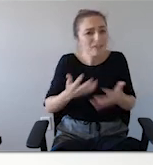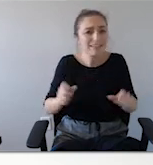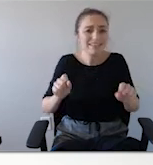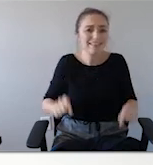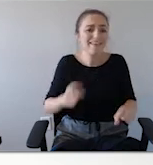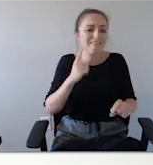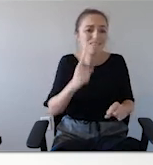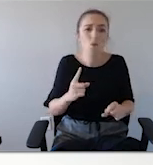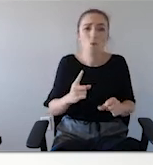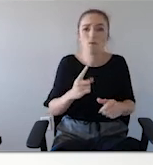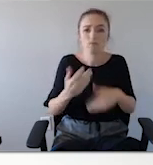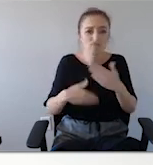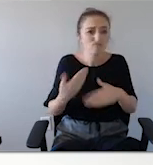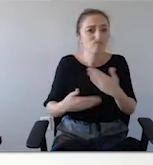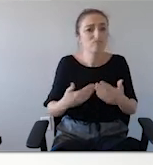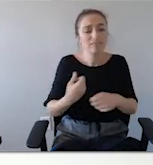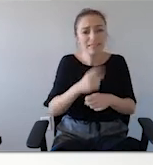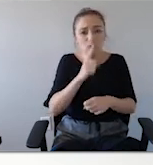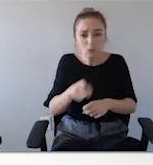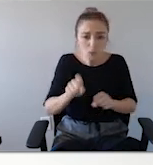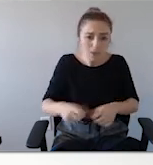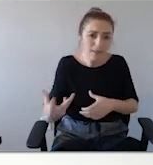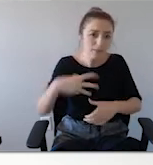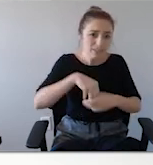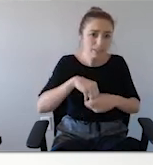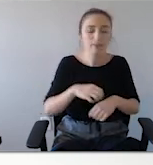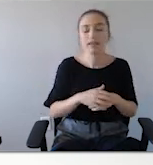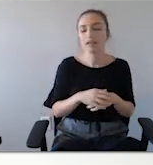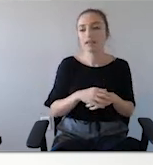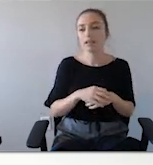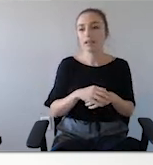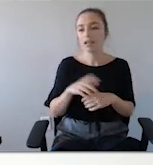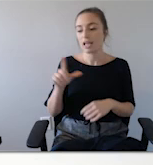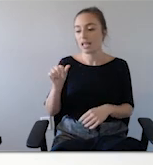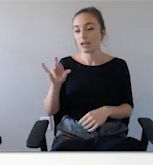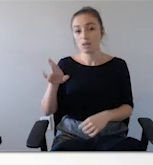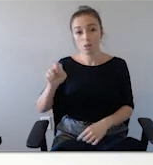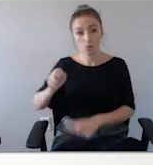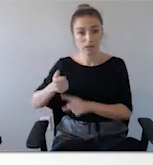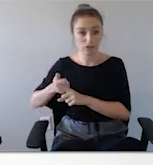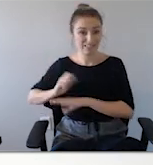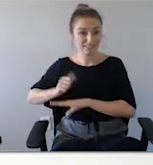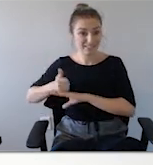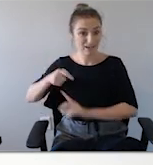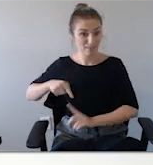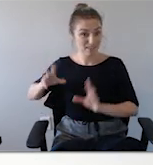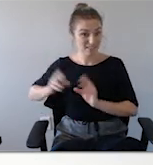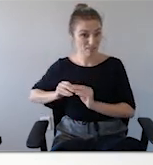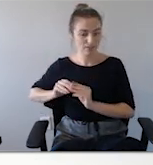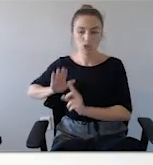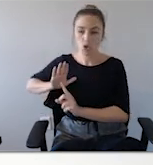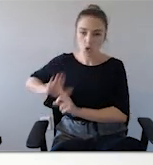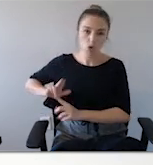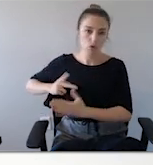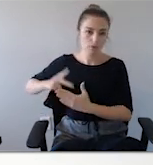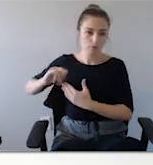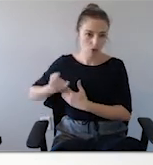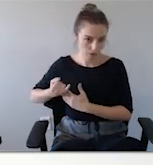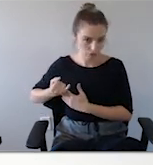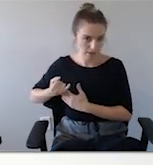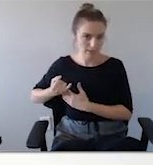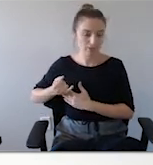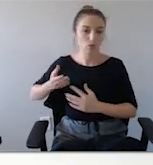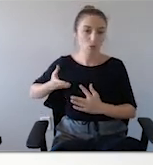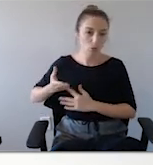started this conference, this was her project through the Partners in Policymaking program, this conference. So it's pretty incredible. You learn all kinds